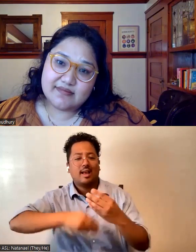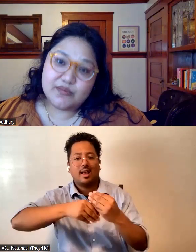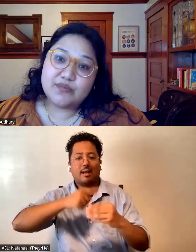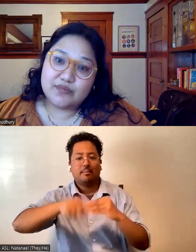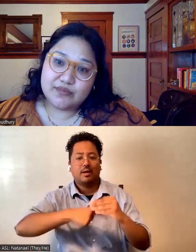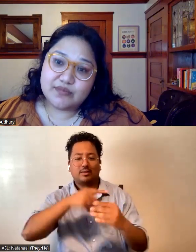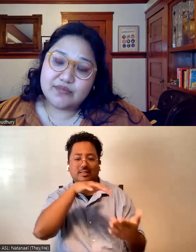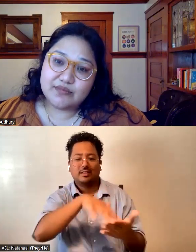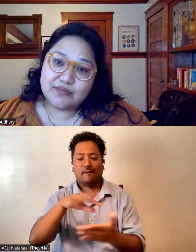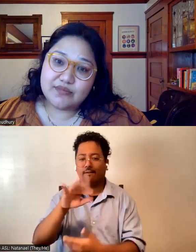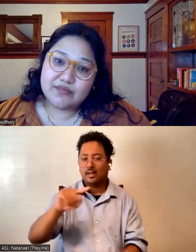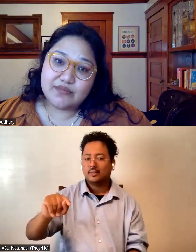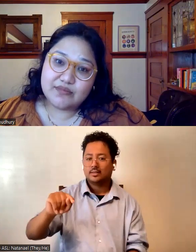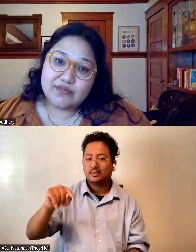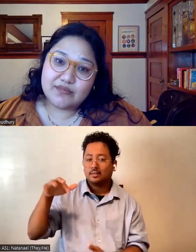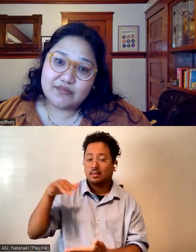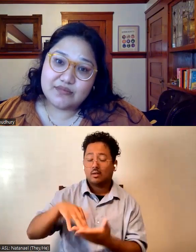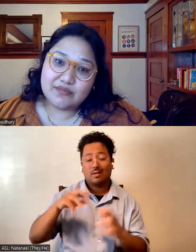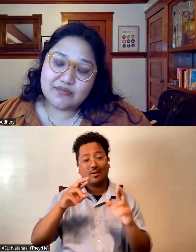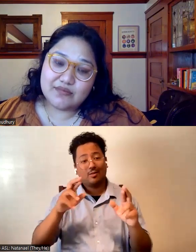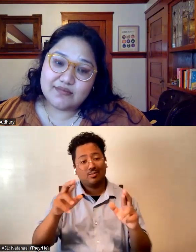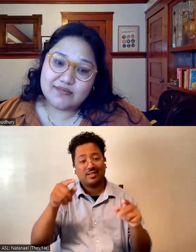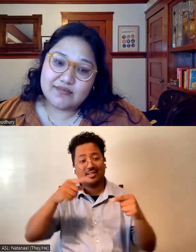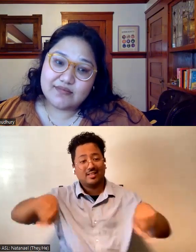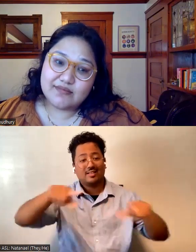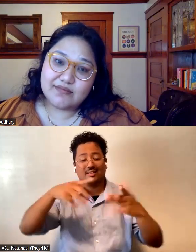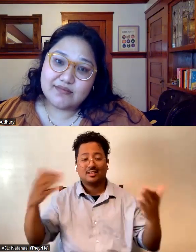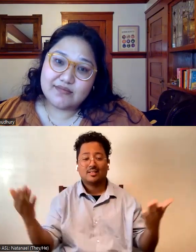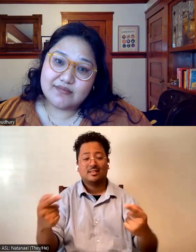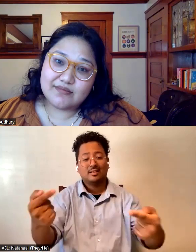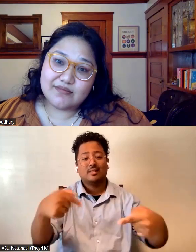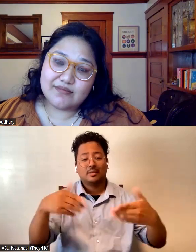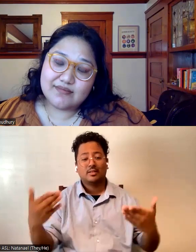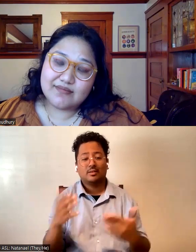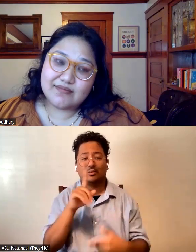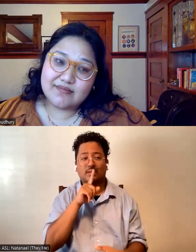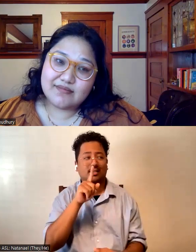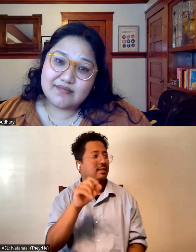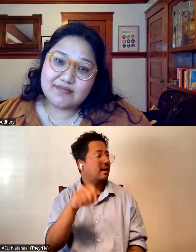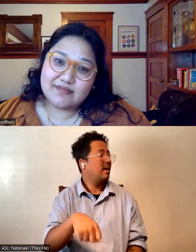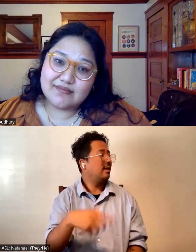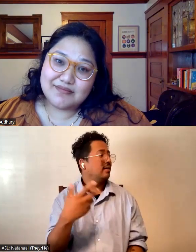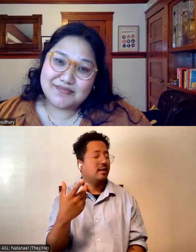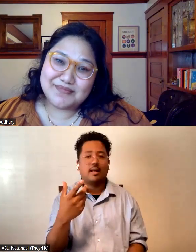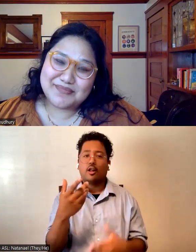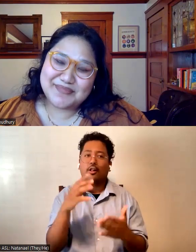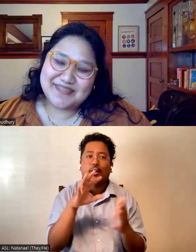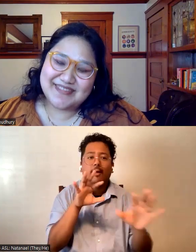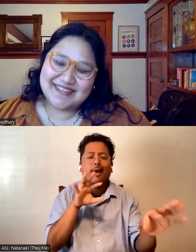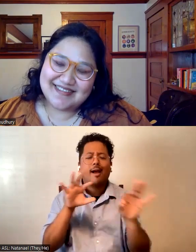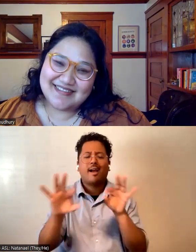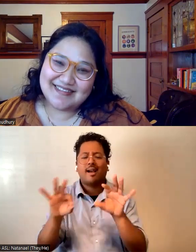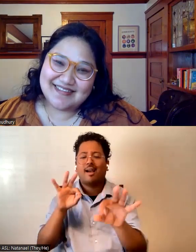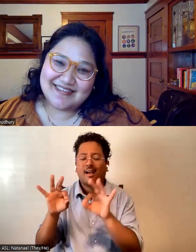studies? And we hope that in this conversation, you can take away one or more nuggets, cross